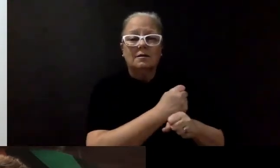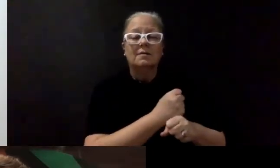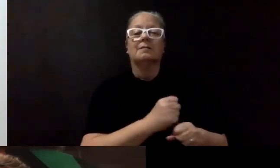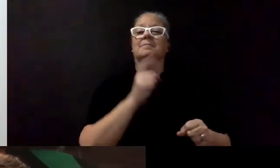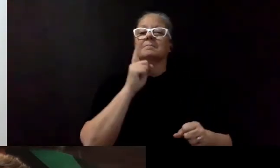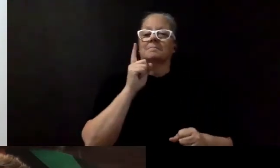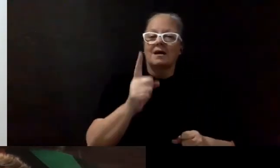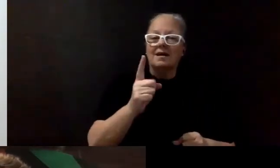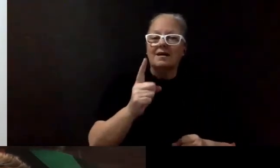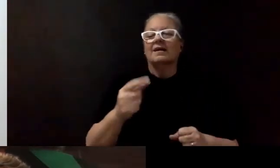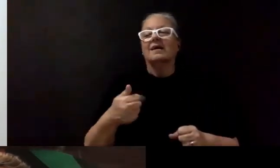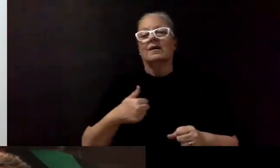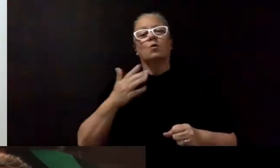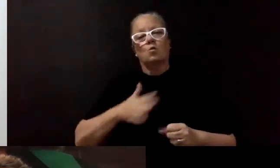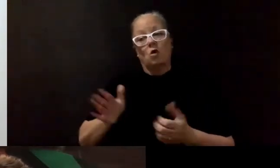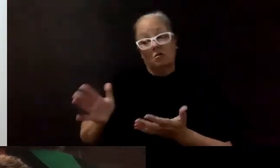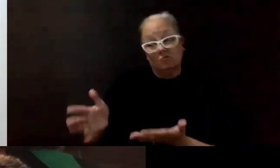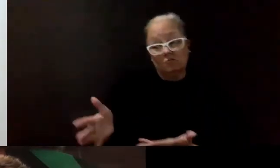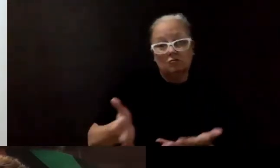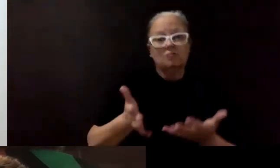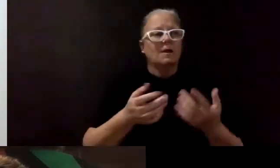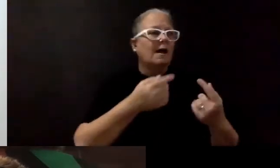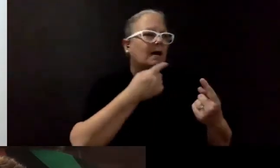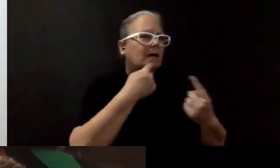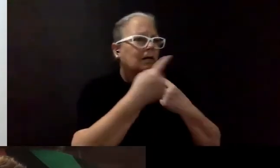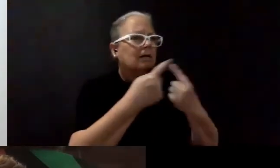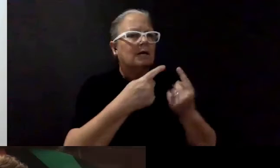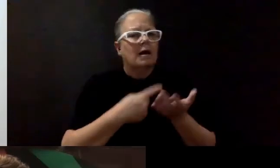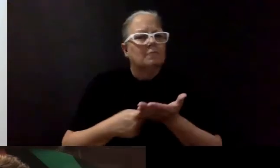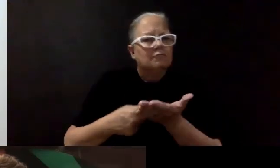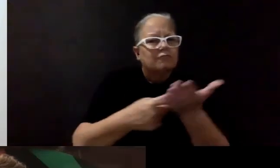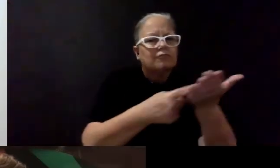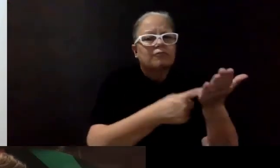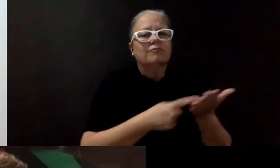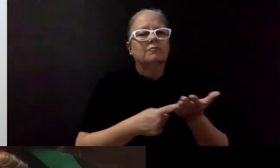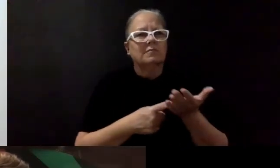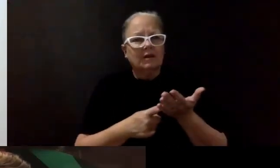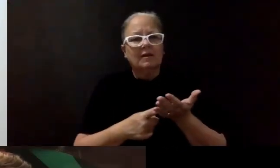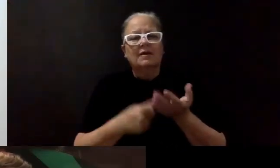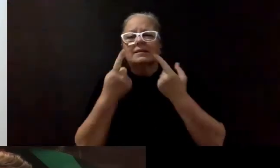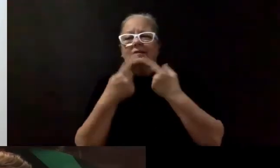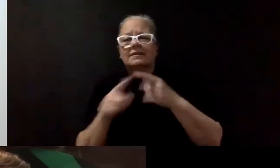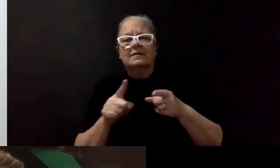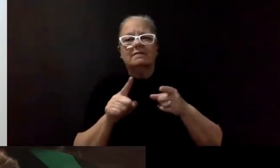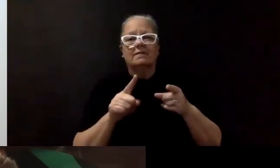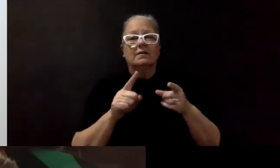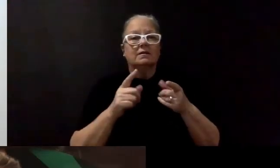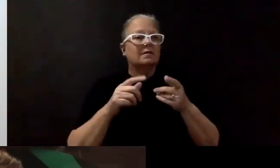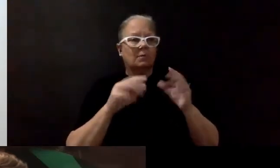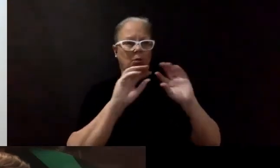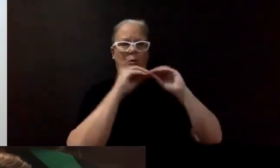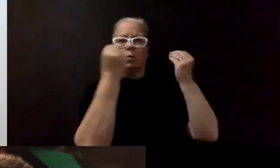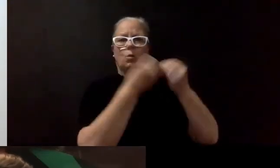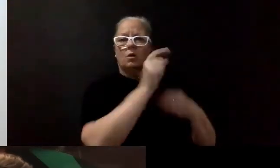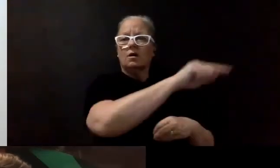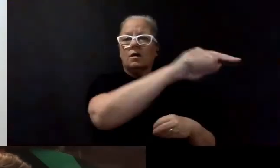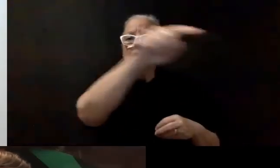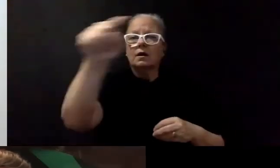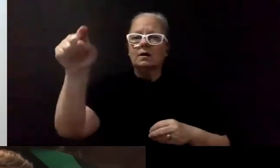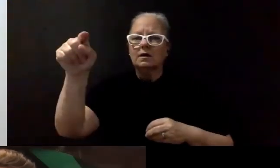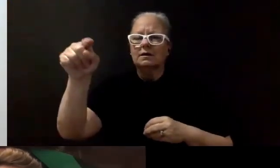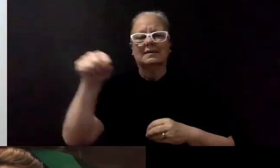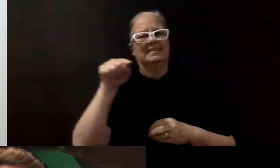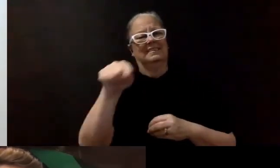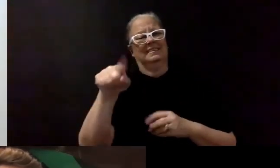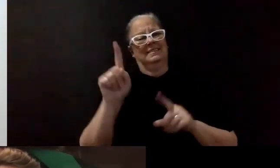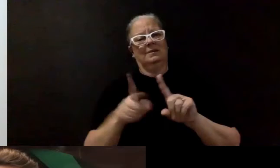facilitate dialogue and conversation and opportunity between these organizations is really key for us. So, I mean, it's something